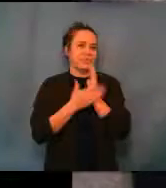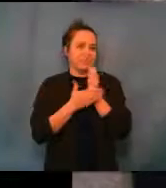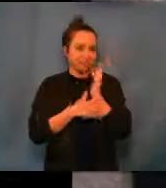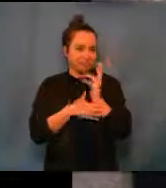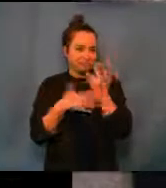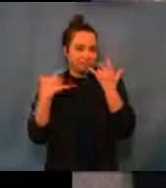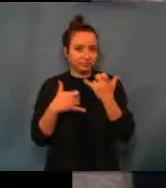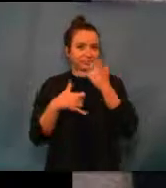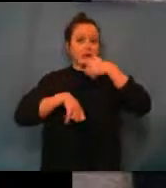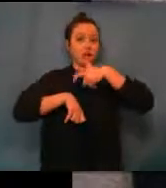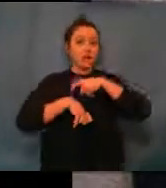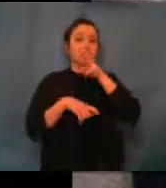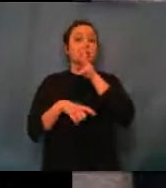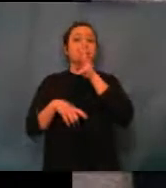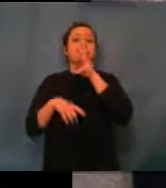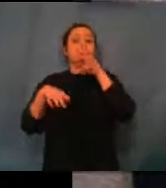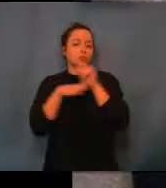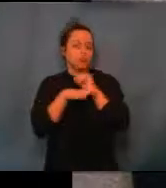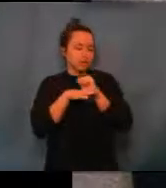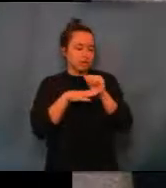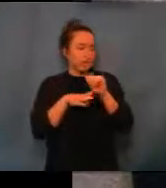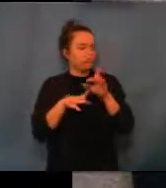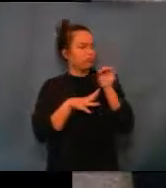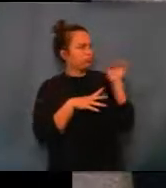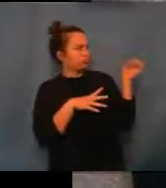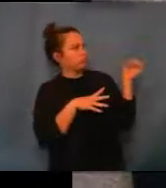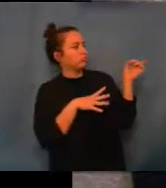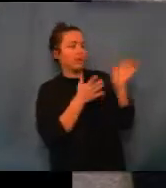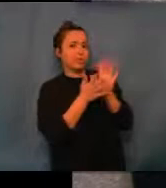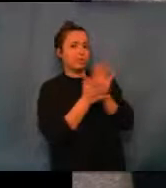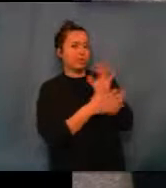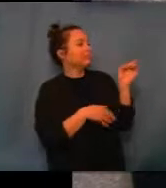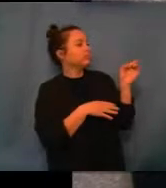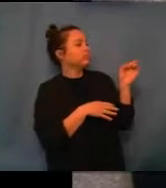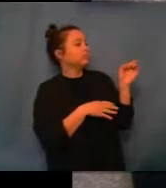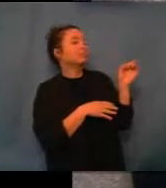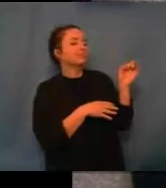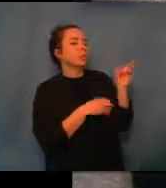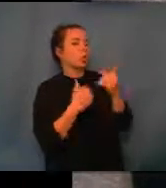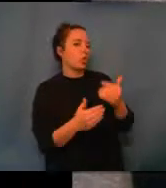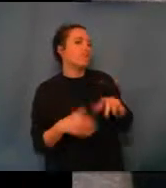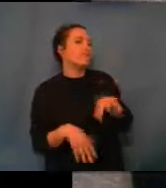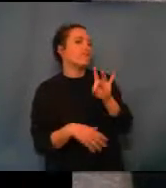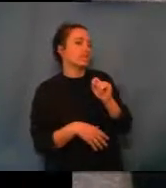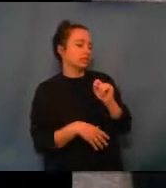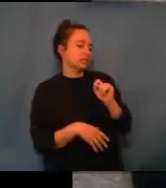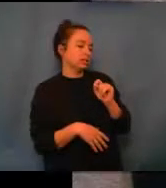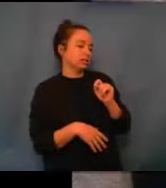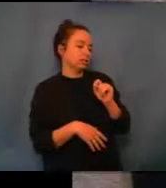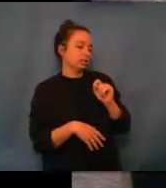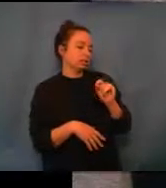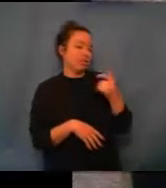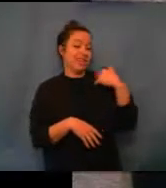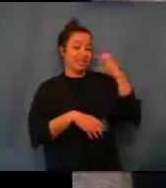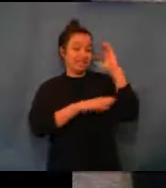right, now it's time to do some practice. So I want you to find this in your new packet. It should be the one that has a